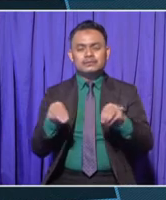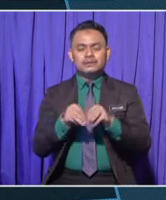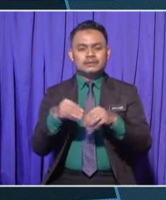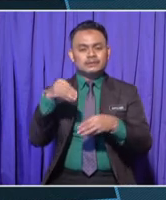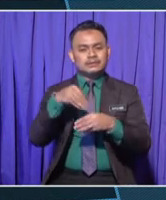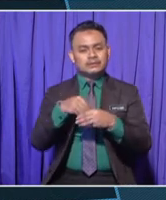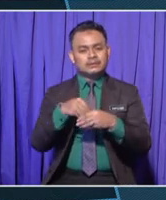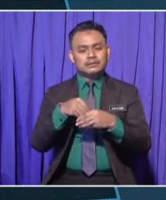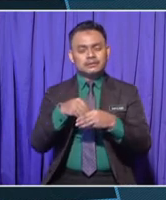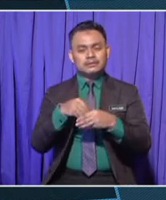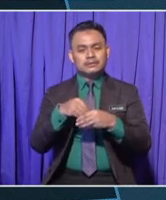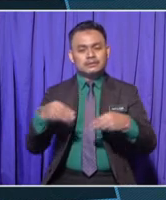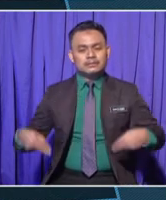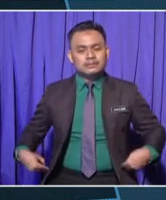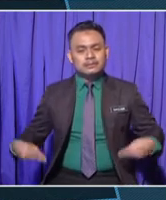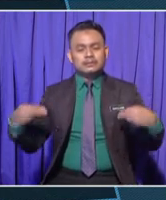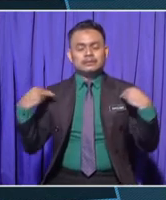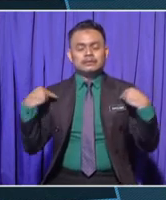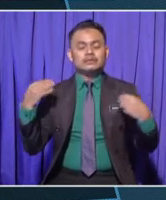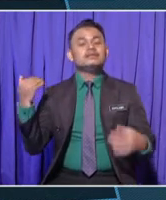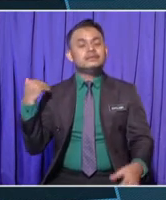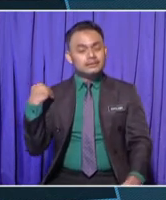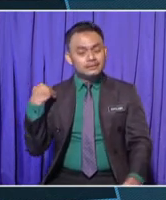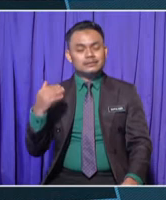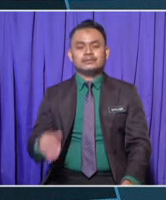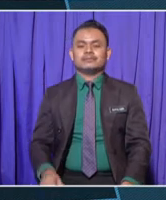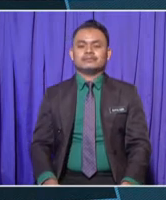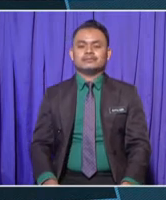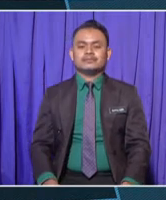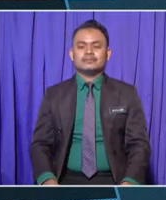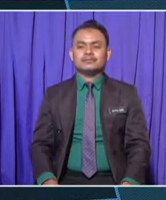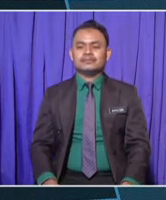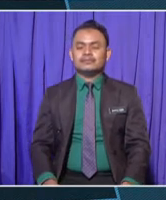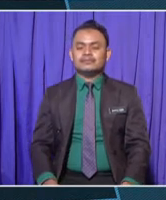daily life? Of course there are.